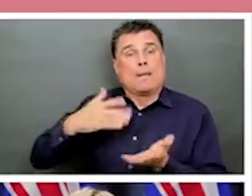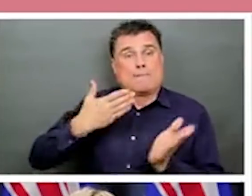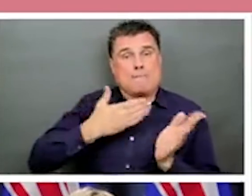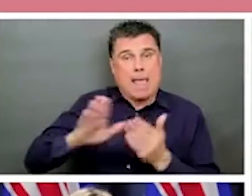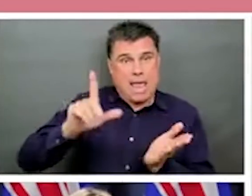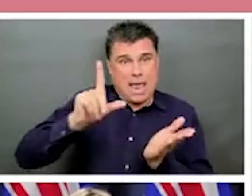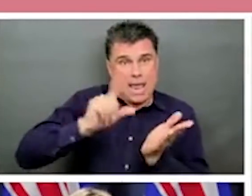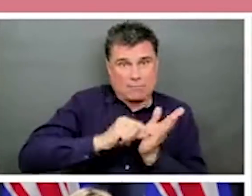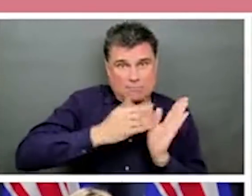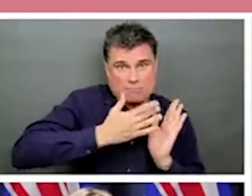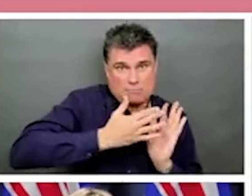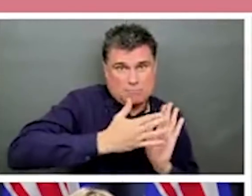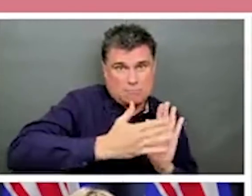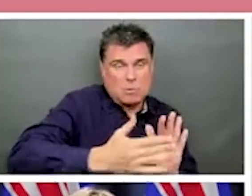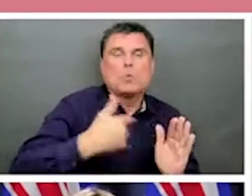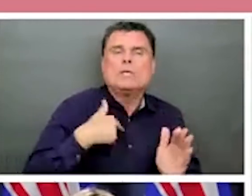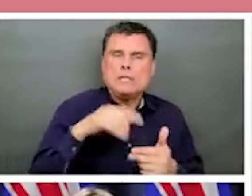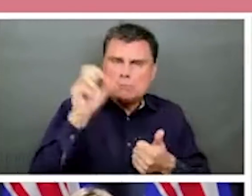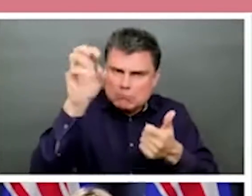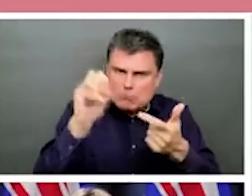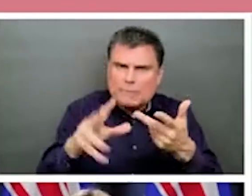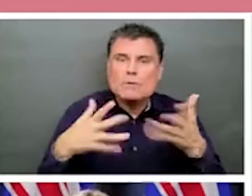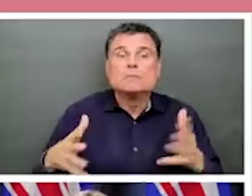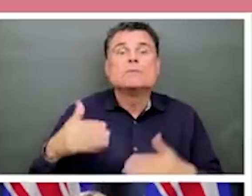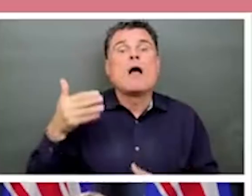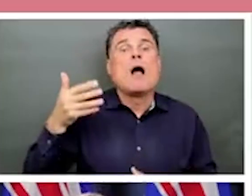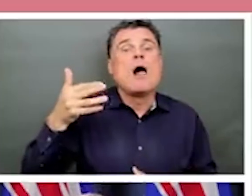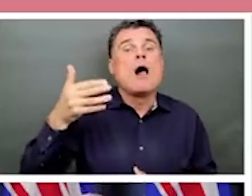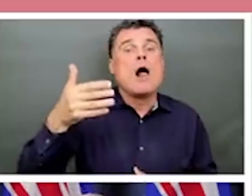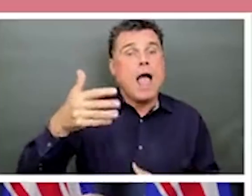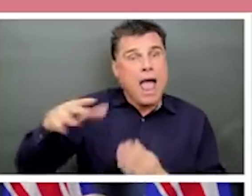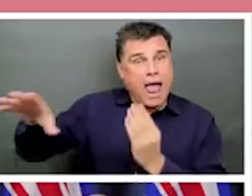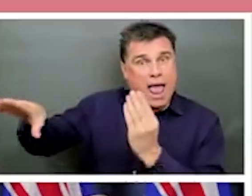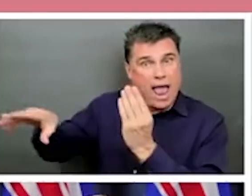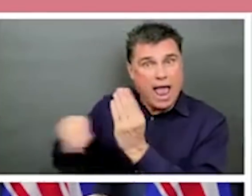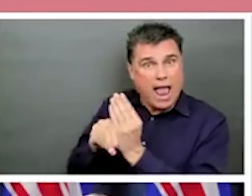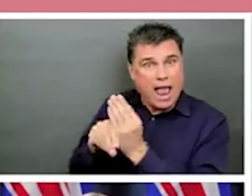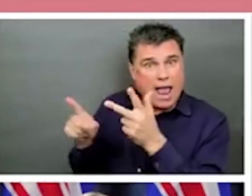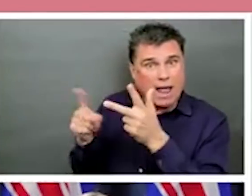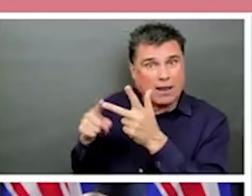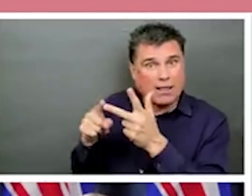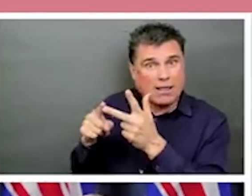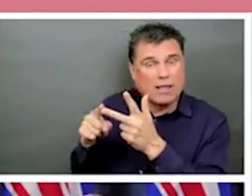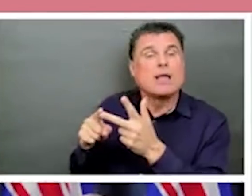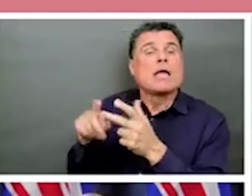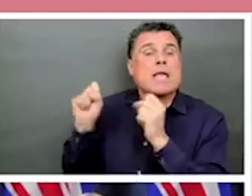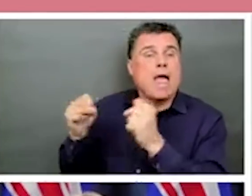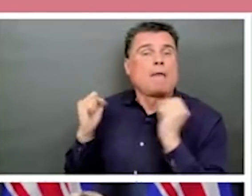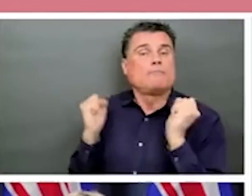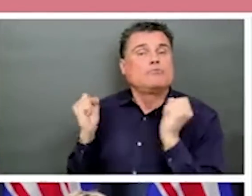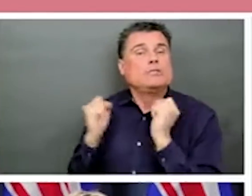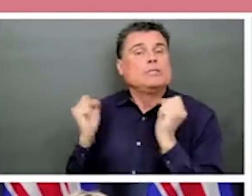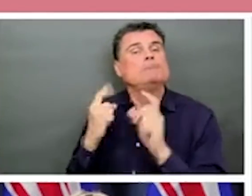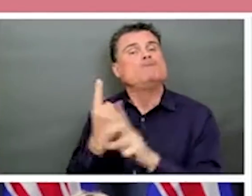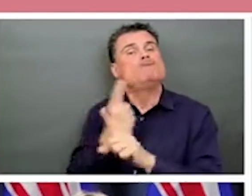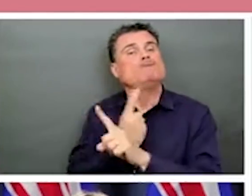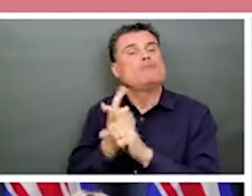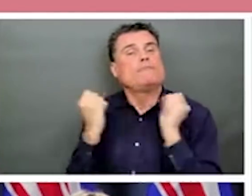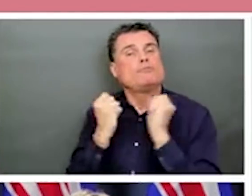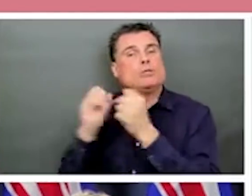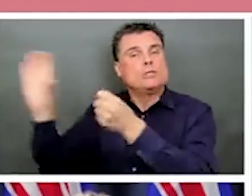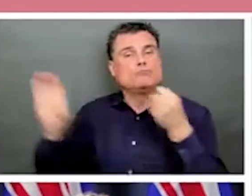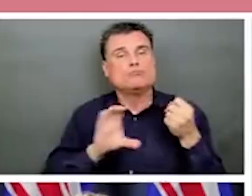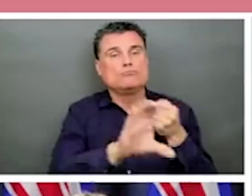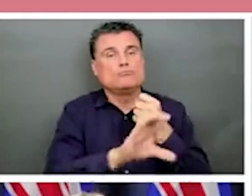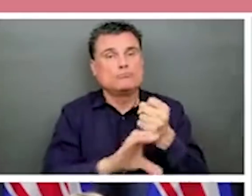would allow us the flexibility to use in more places around the province, we would be targeted at frontline workers and